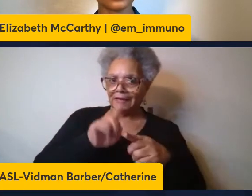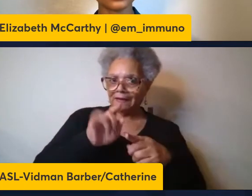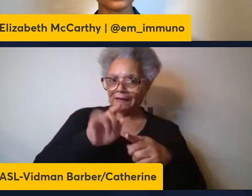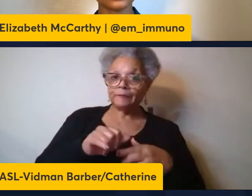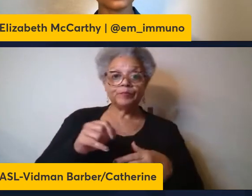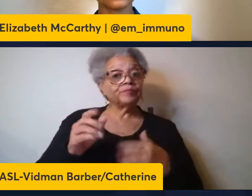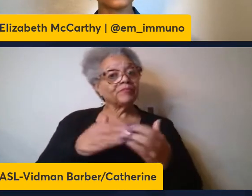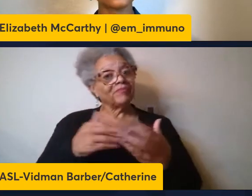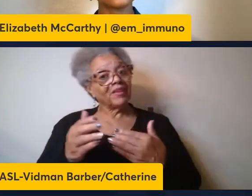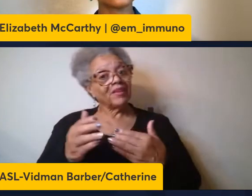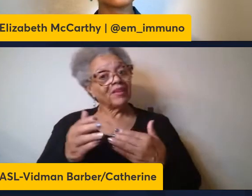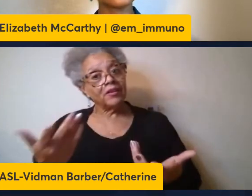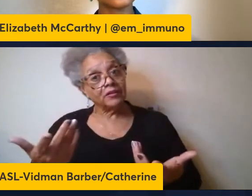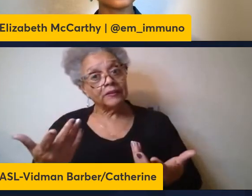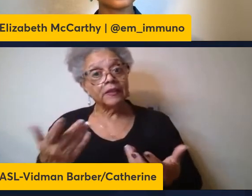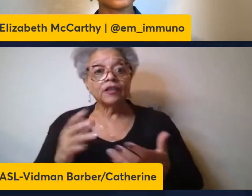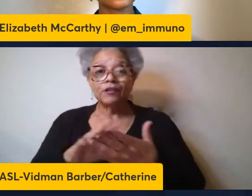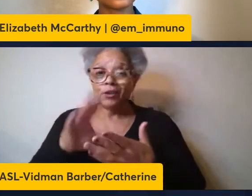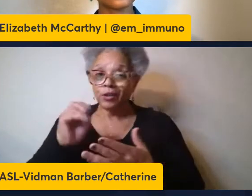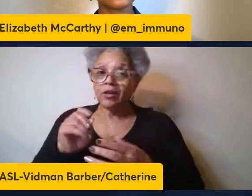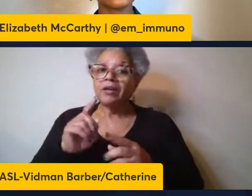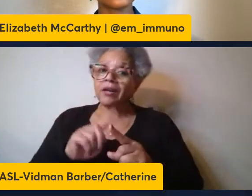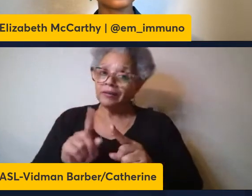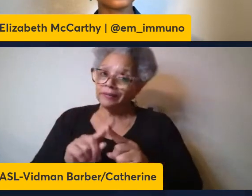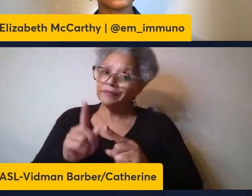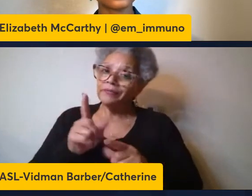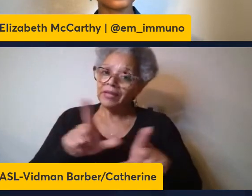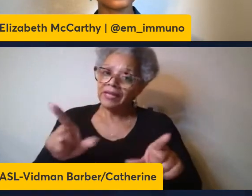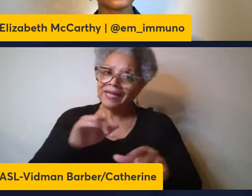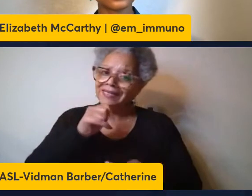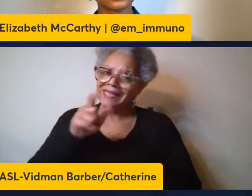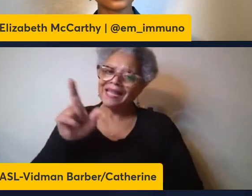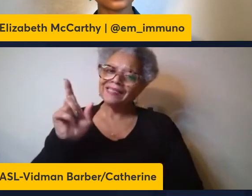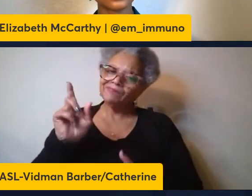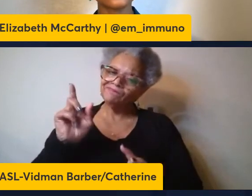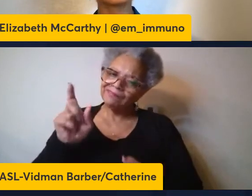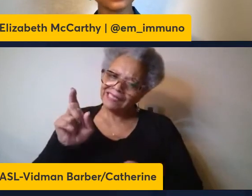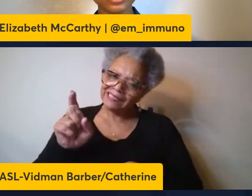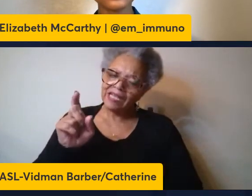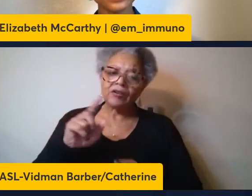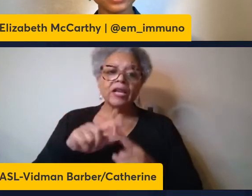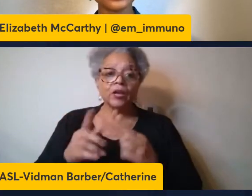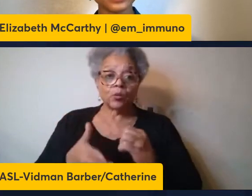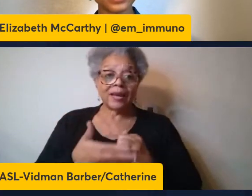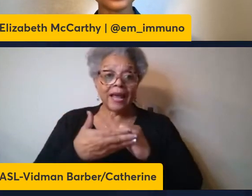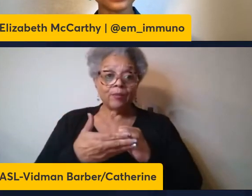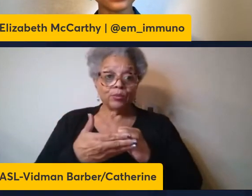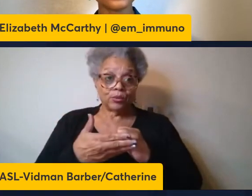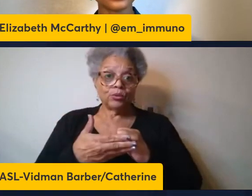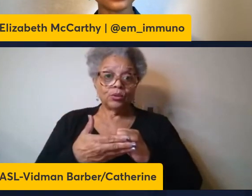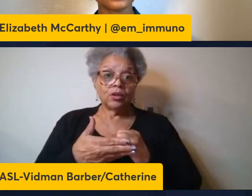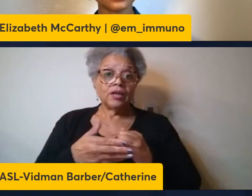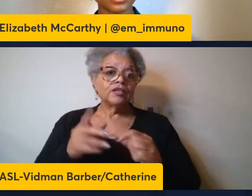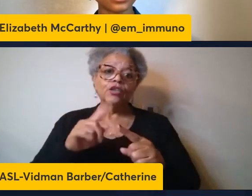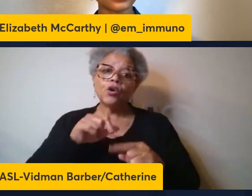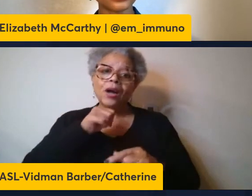again, like if you do learn a bit of a language that's not necessary, it will help you with the logic and things like that. So it wouldn't be